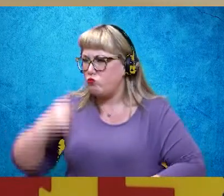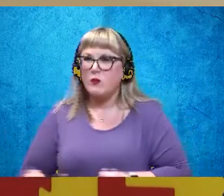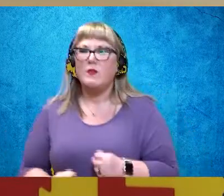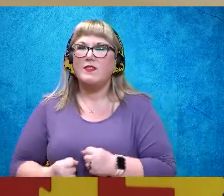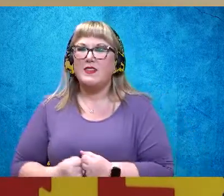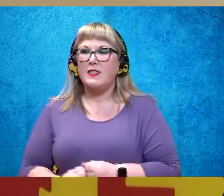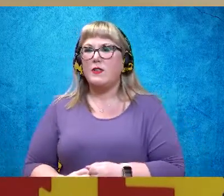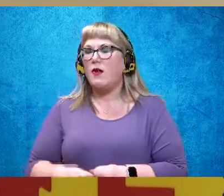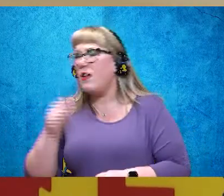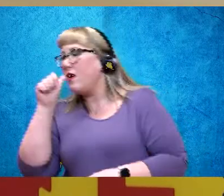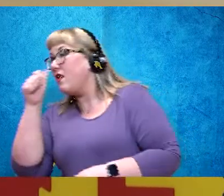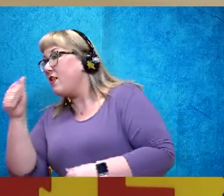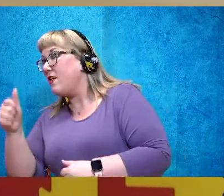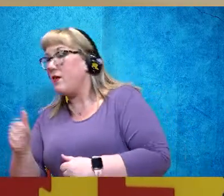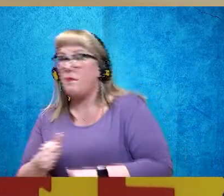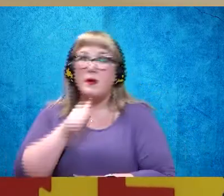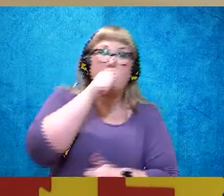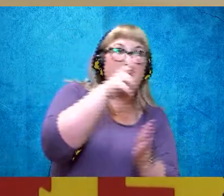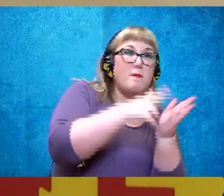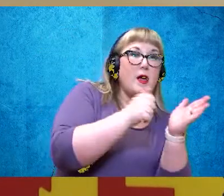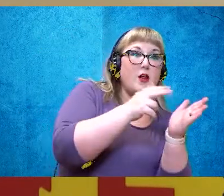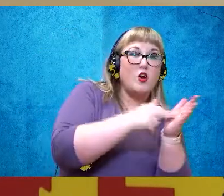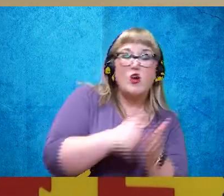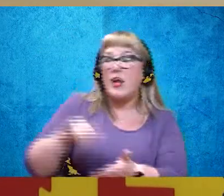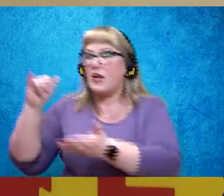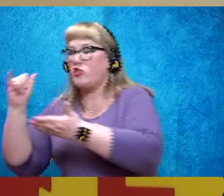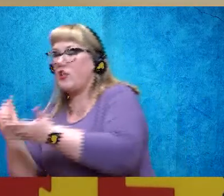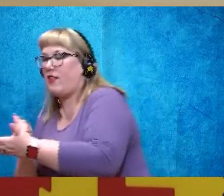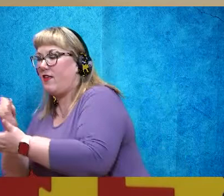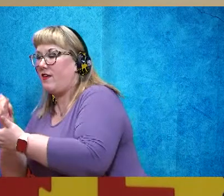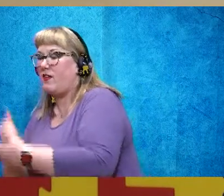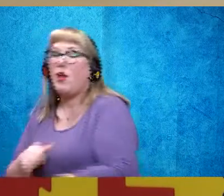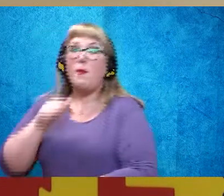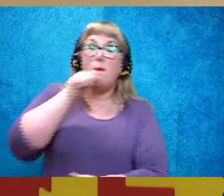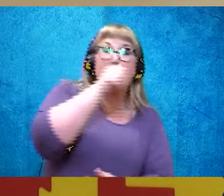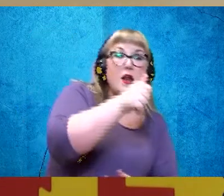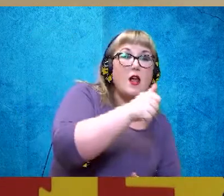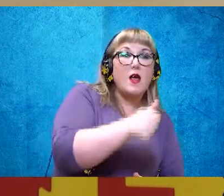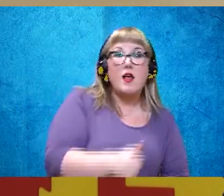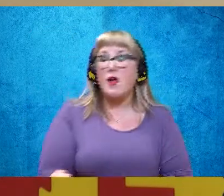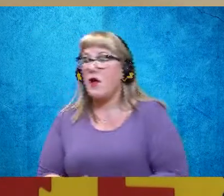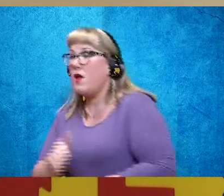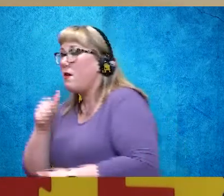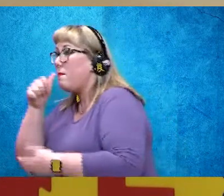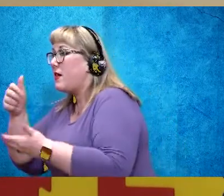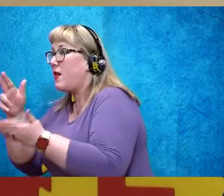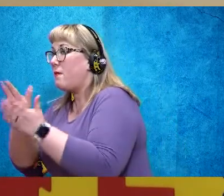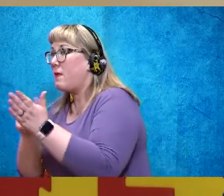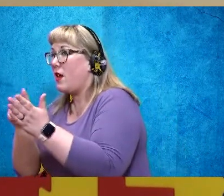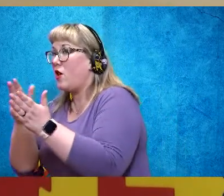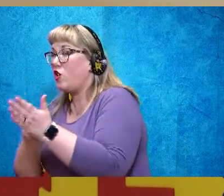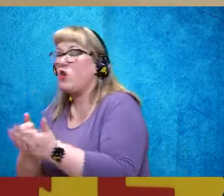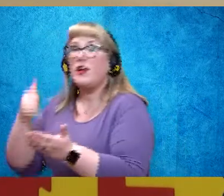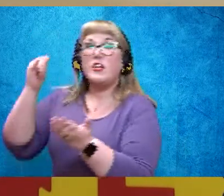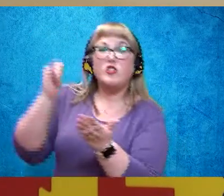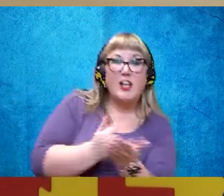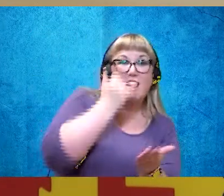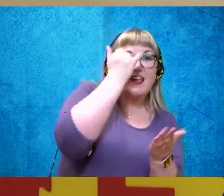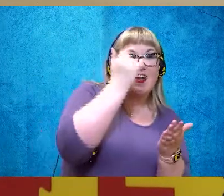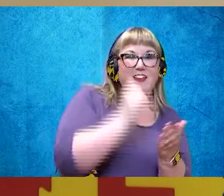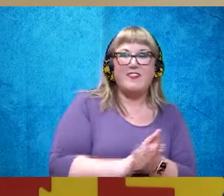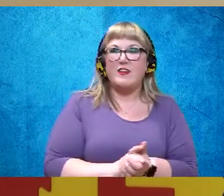them. Peanut, peanut butter, jelly. Peanut, peanut butter,